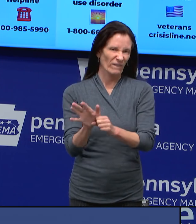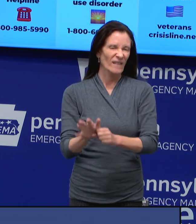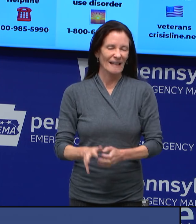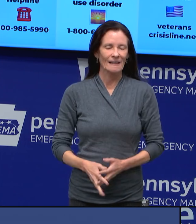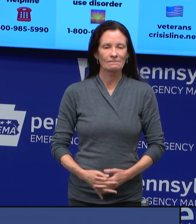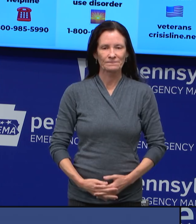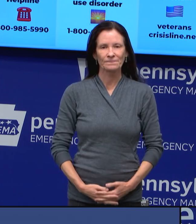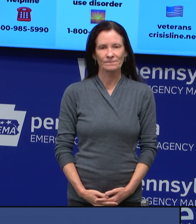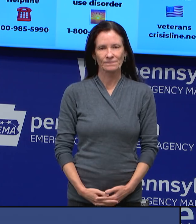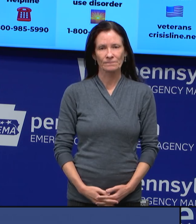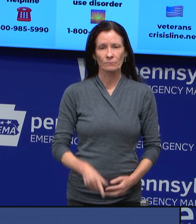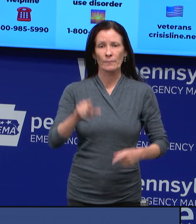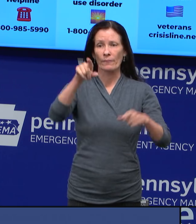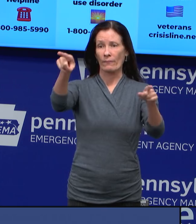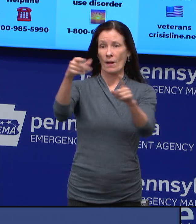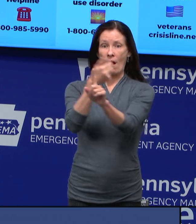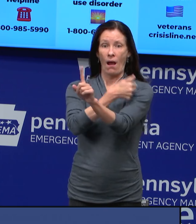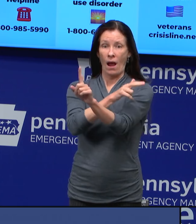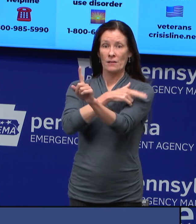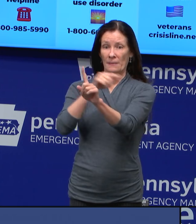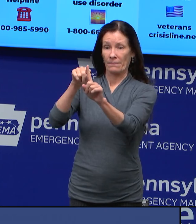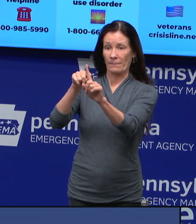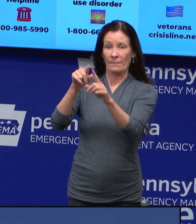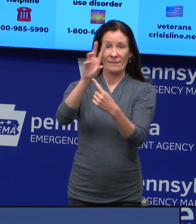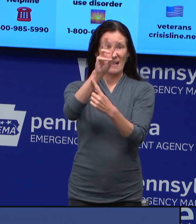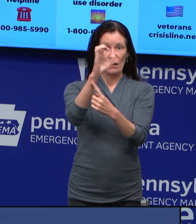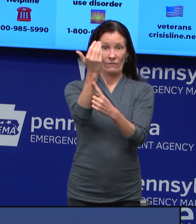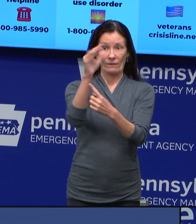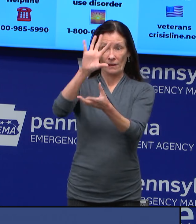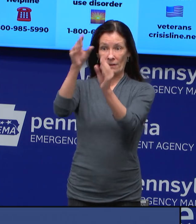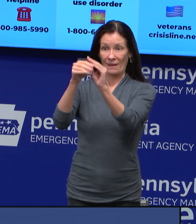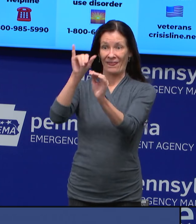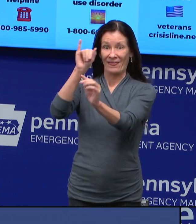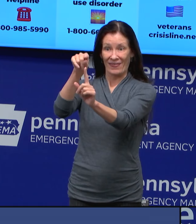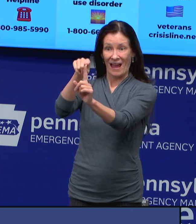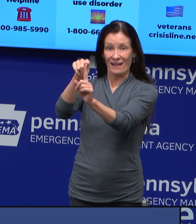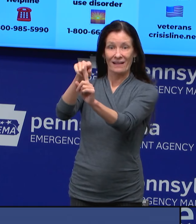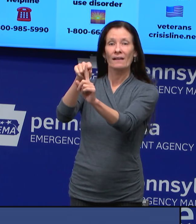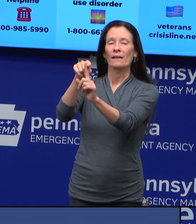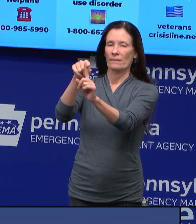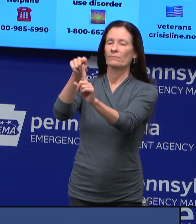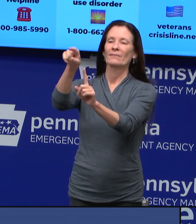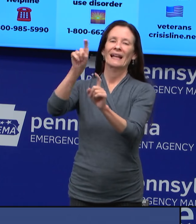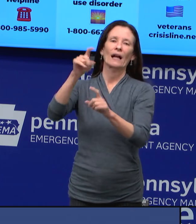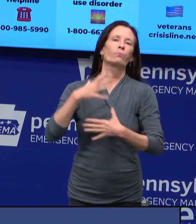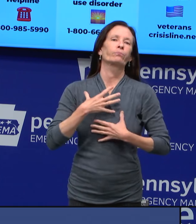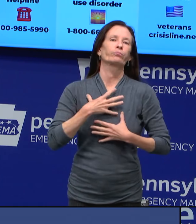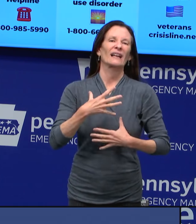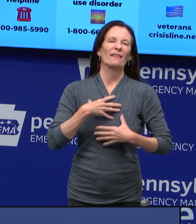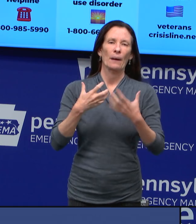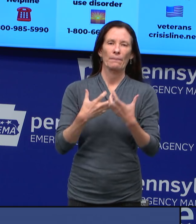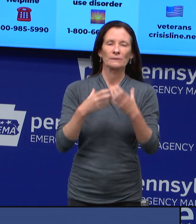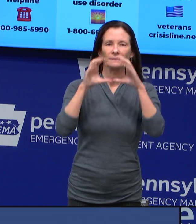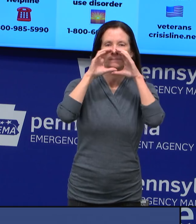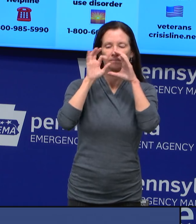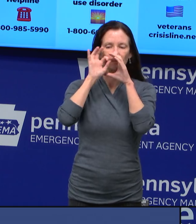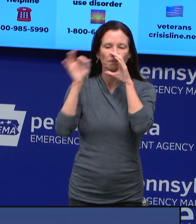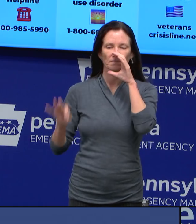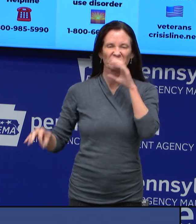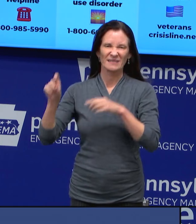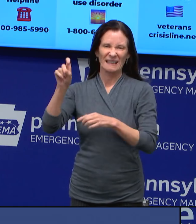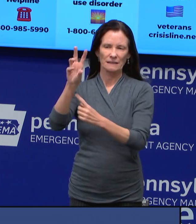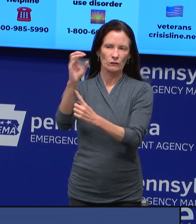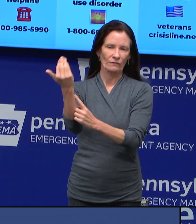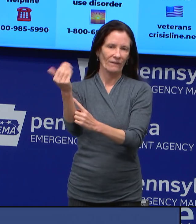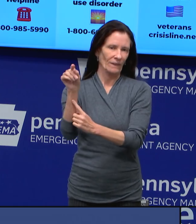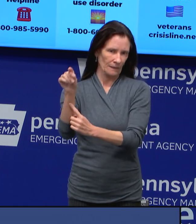615 of those hospitalized require the use of a ventilator or a breathing machine. Across our